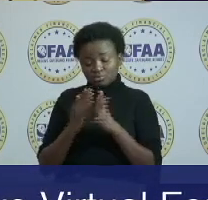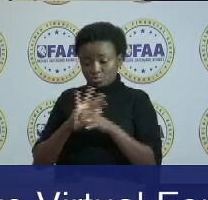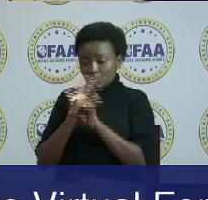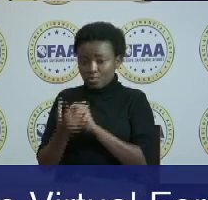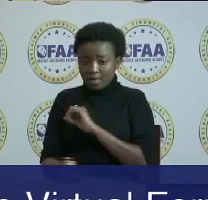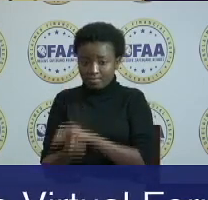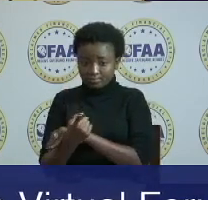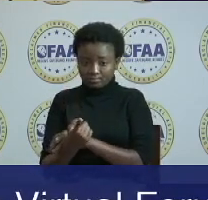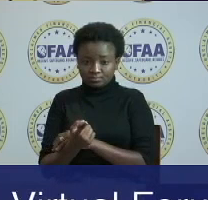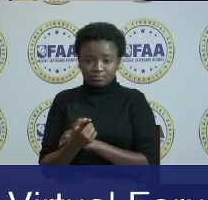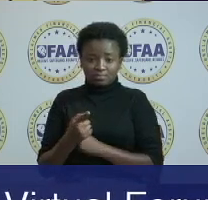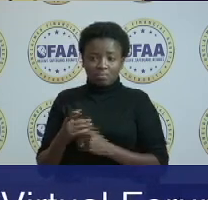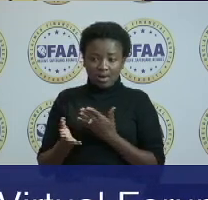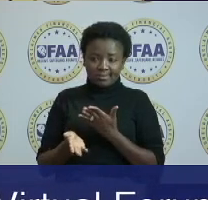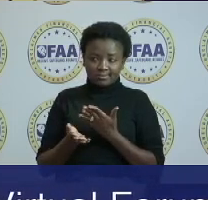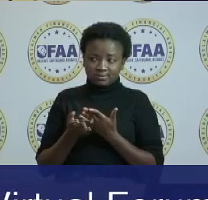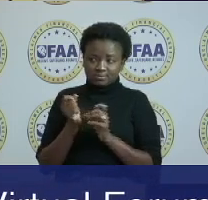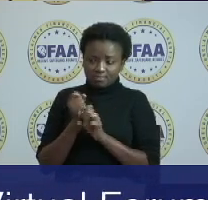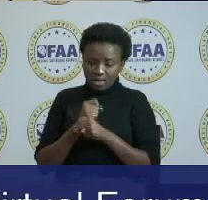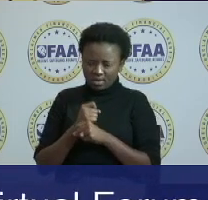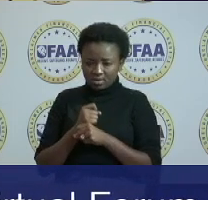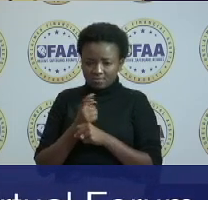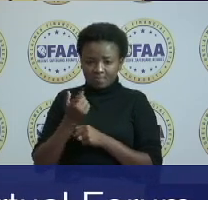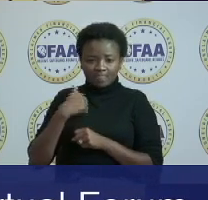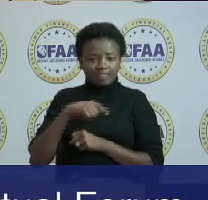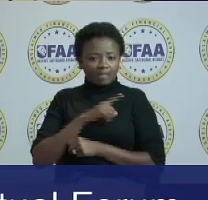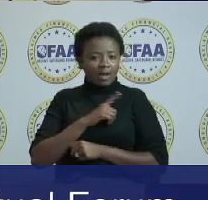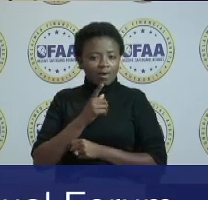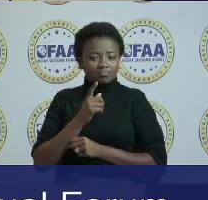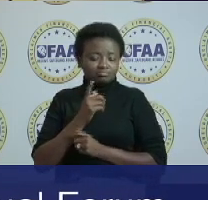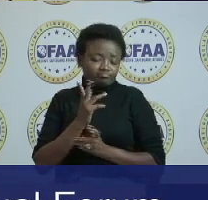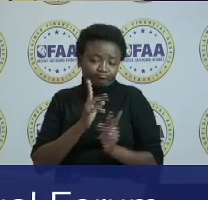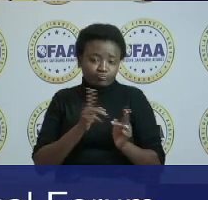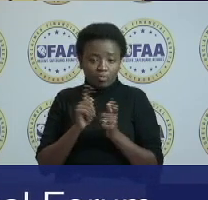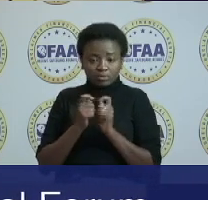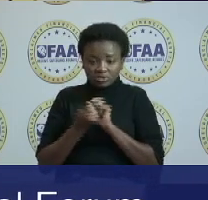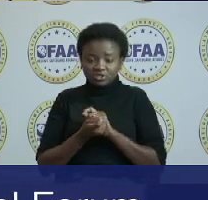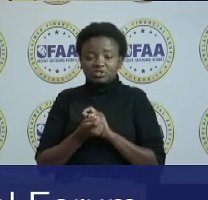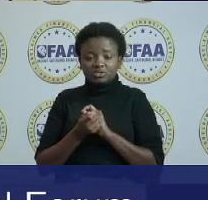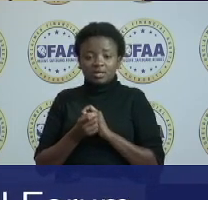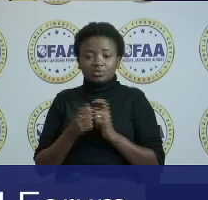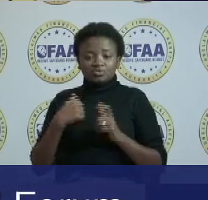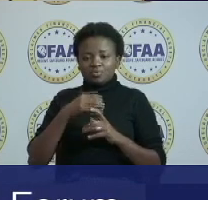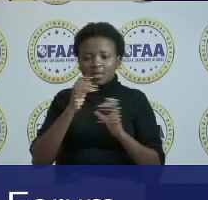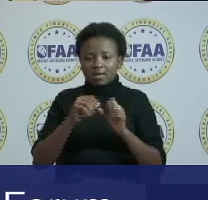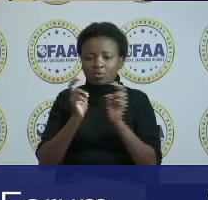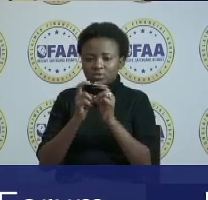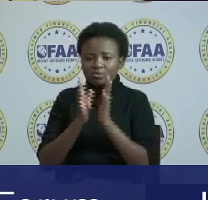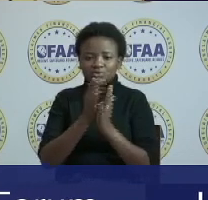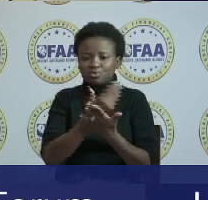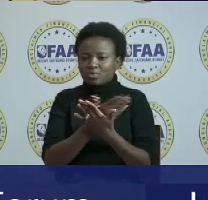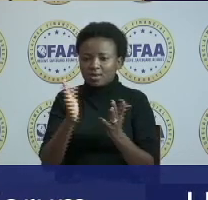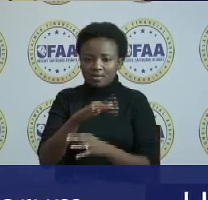to really unravel our old normal, this is the new normal, and we'll be reaching you wherever you are. So once again, to